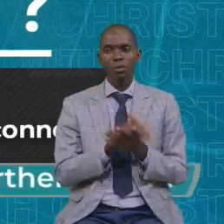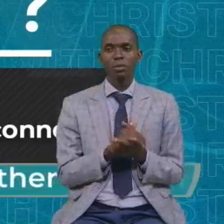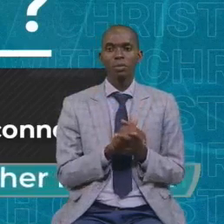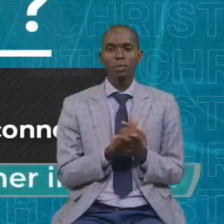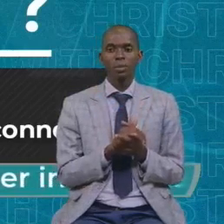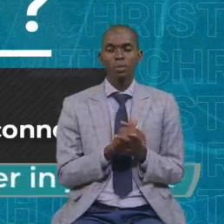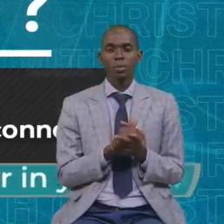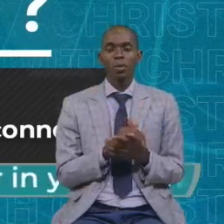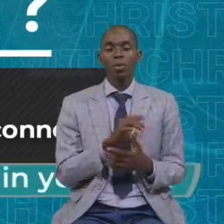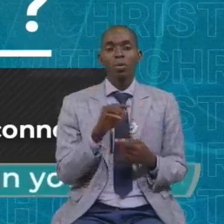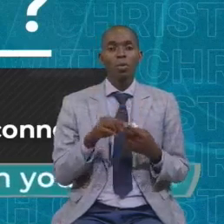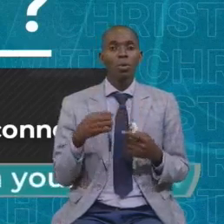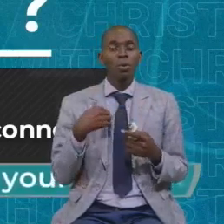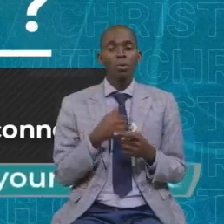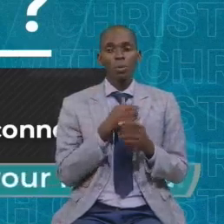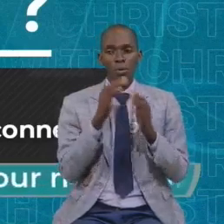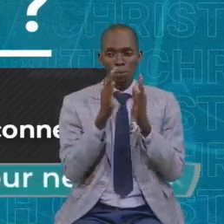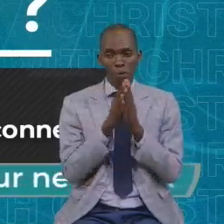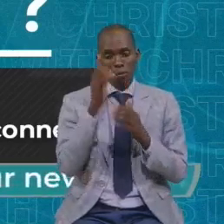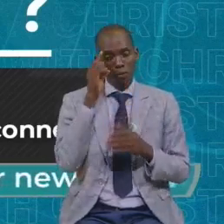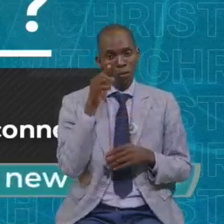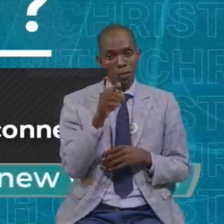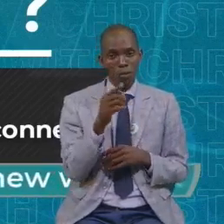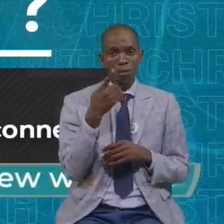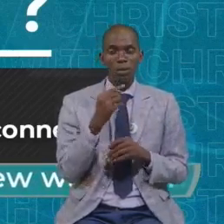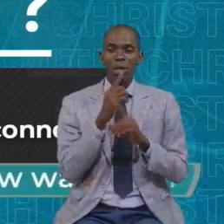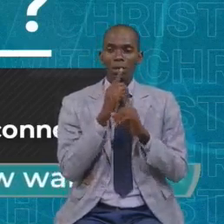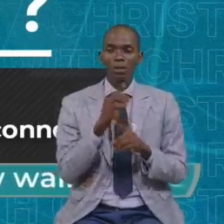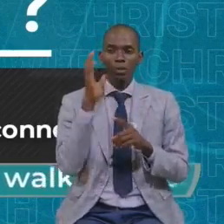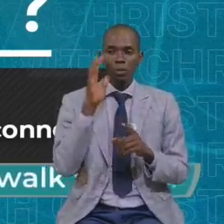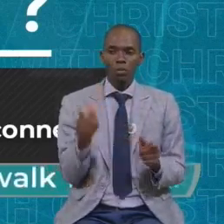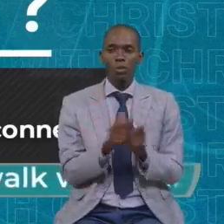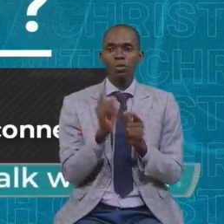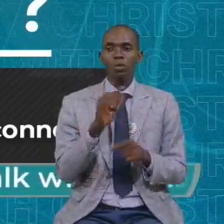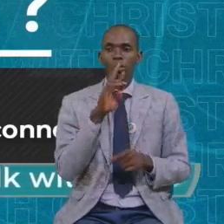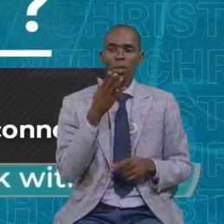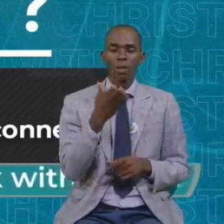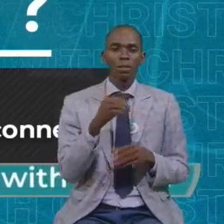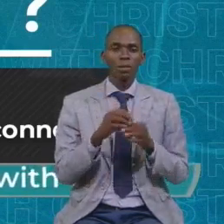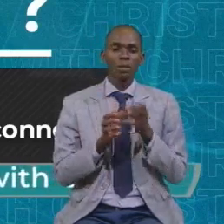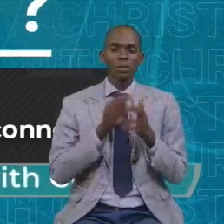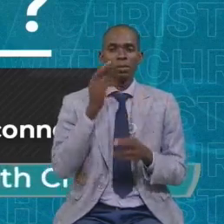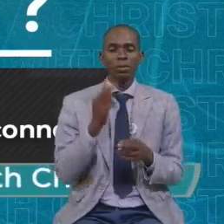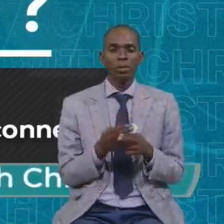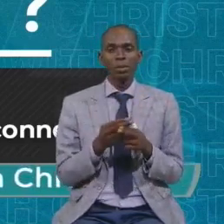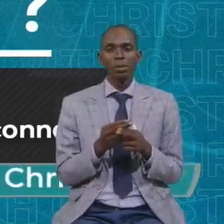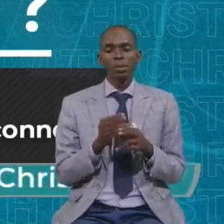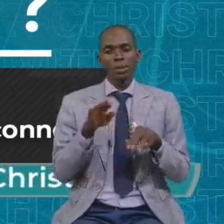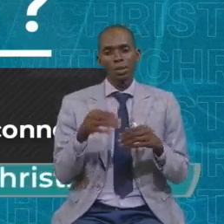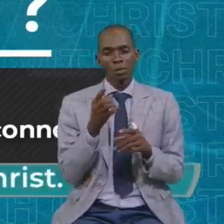When we pray for you, the answer will locate you where you are. Give the correct